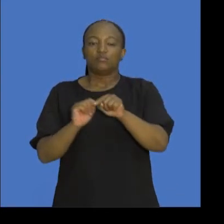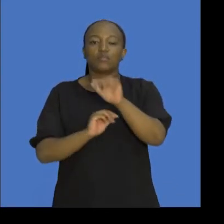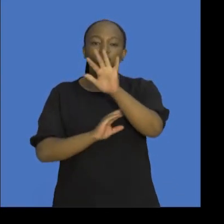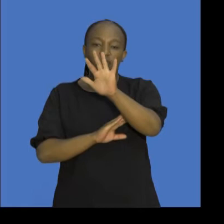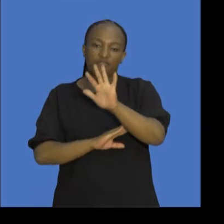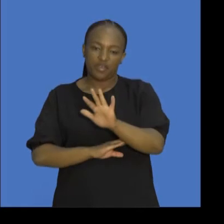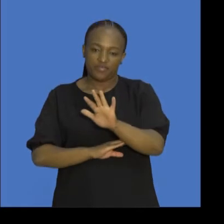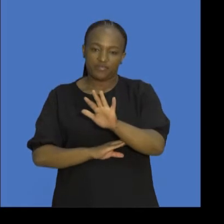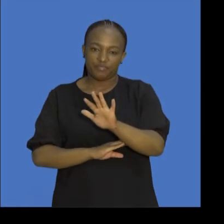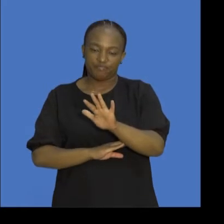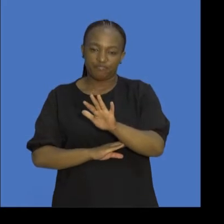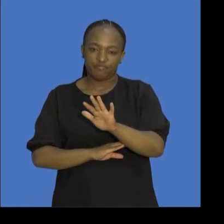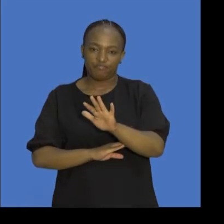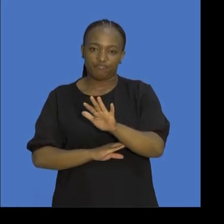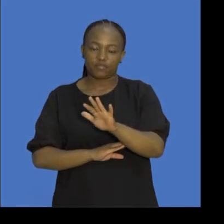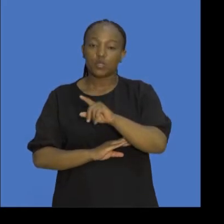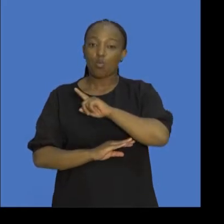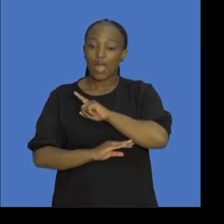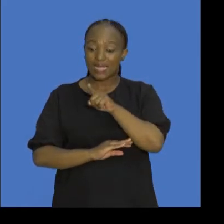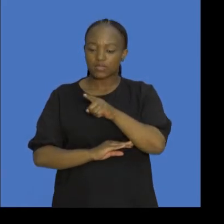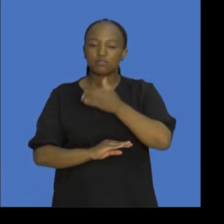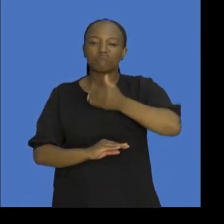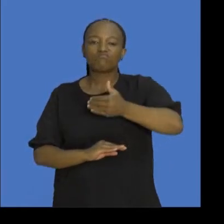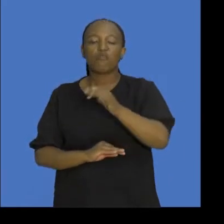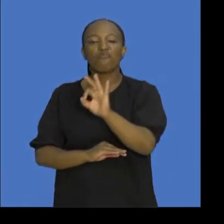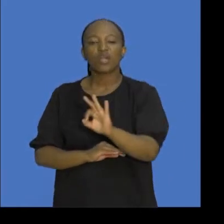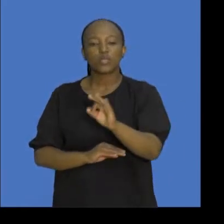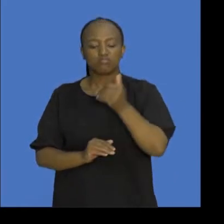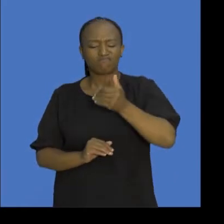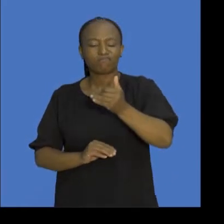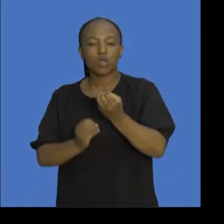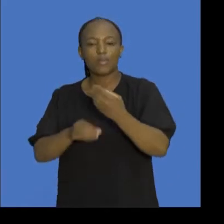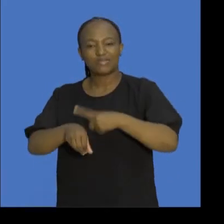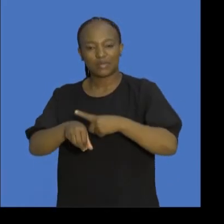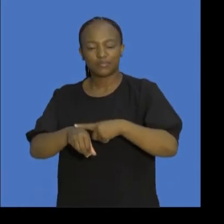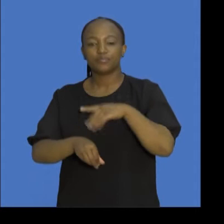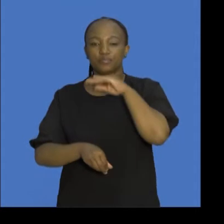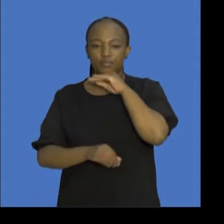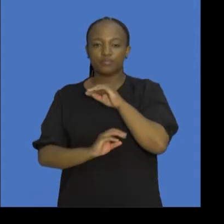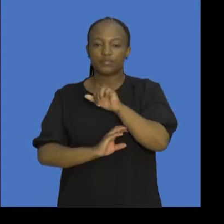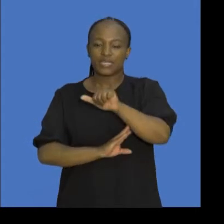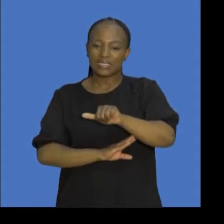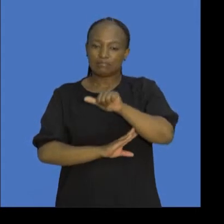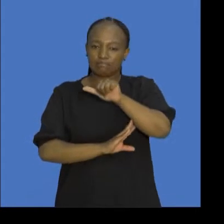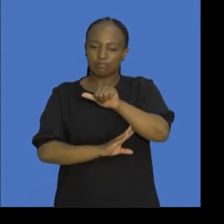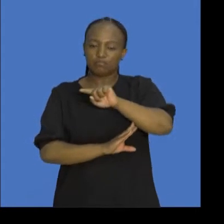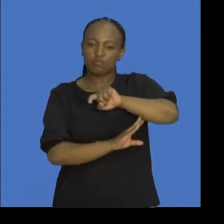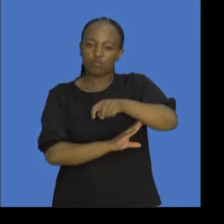Divided by 55, which is the total frequency, okay, which is